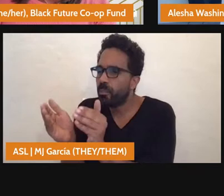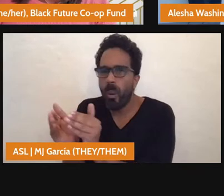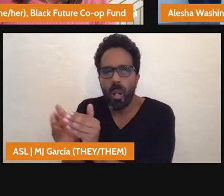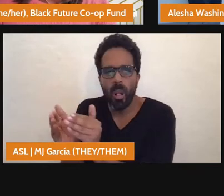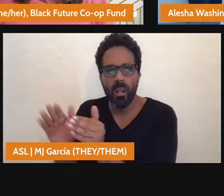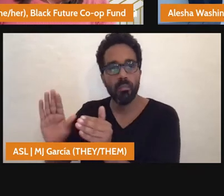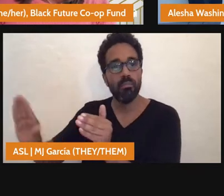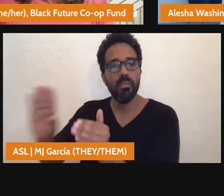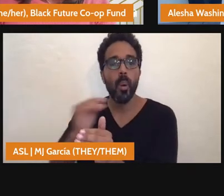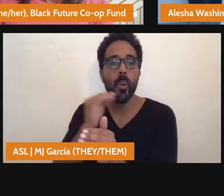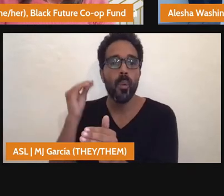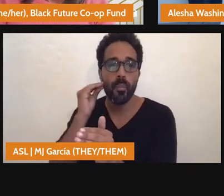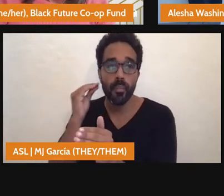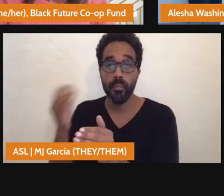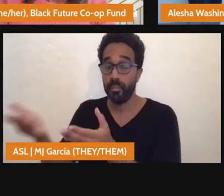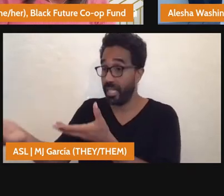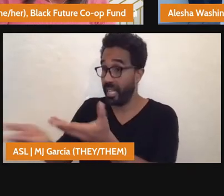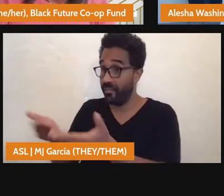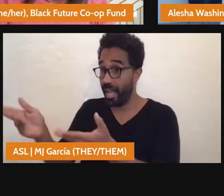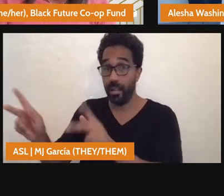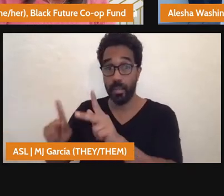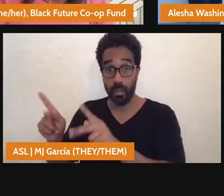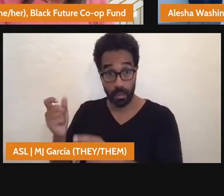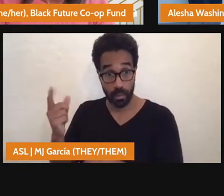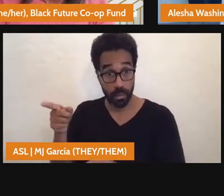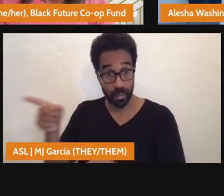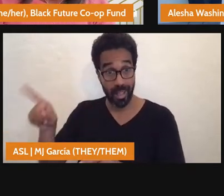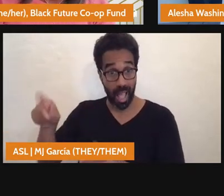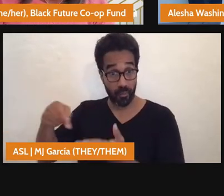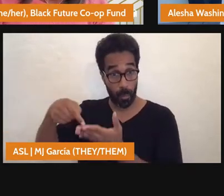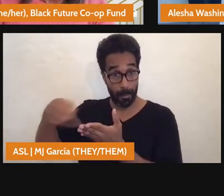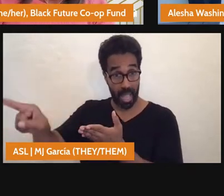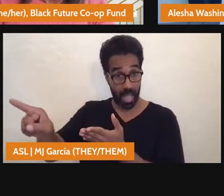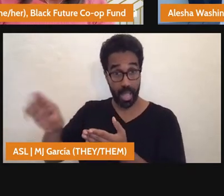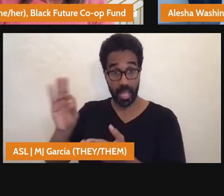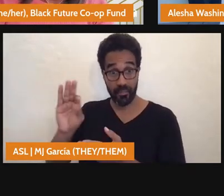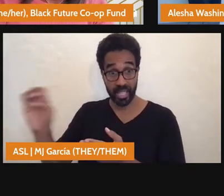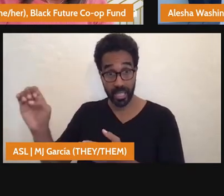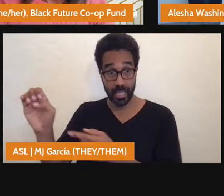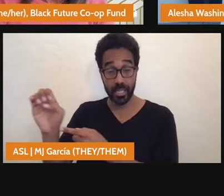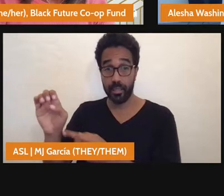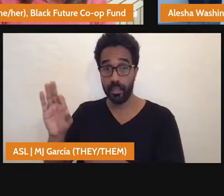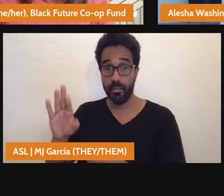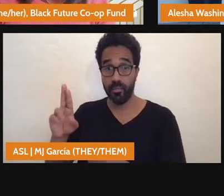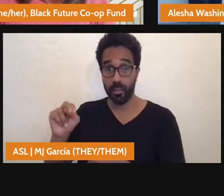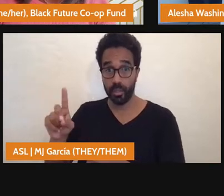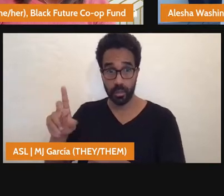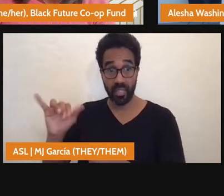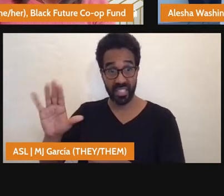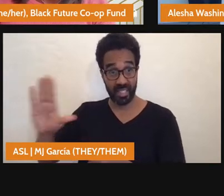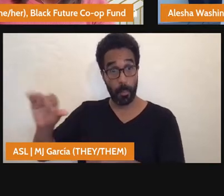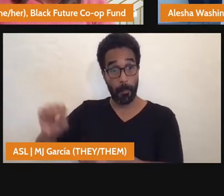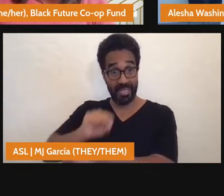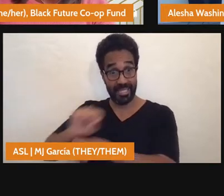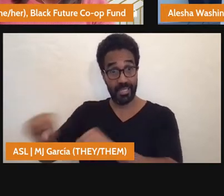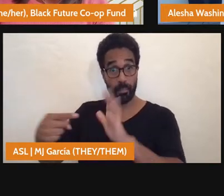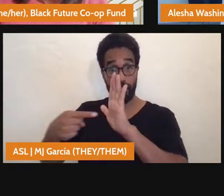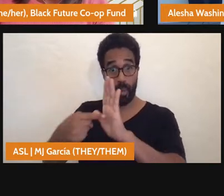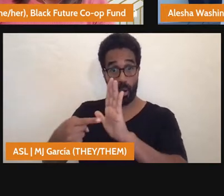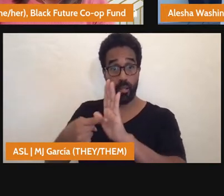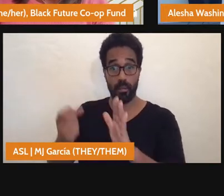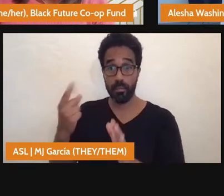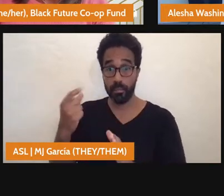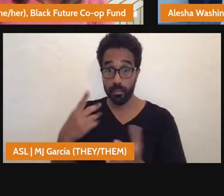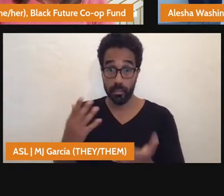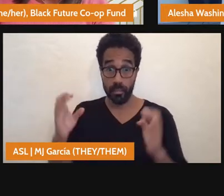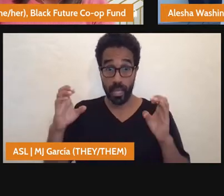to the table. They pay a fee at a foundation, that's the business model. So this education series they should take